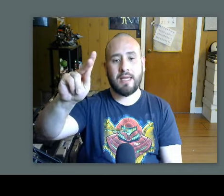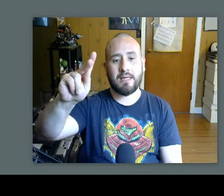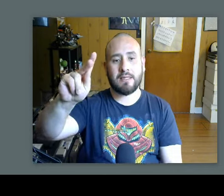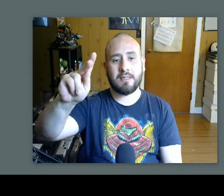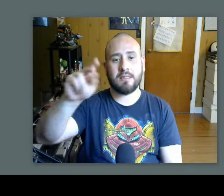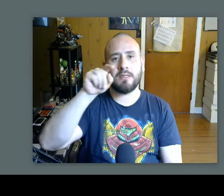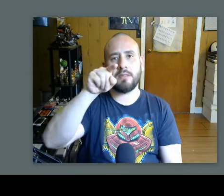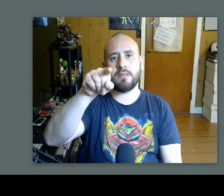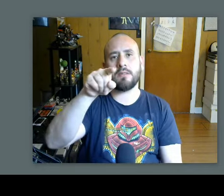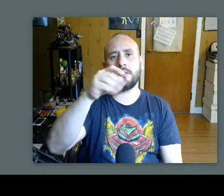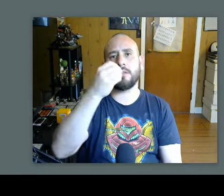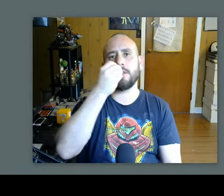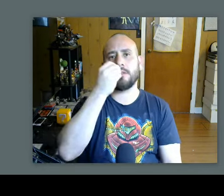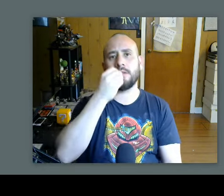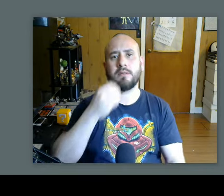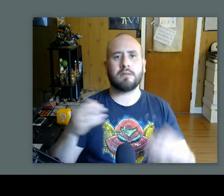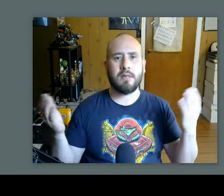SNACK.